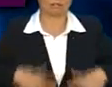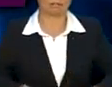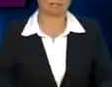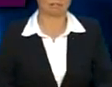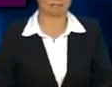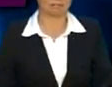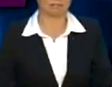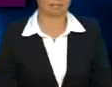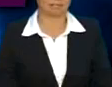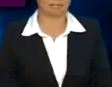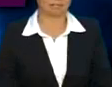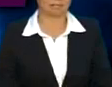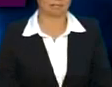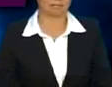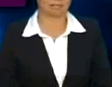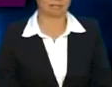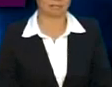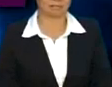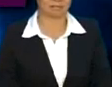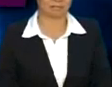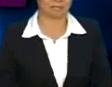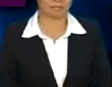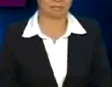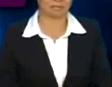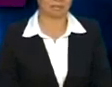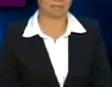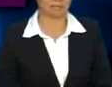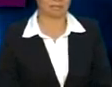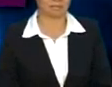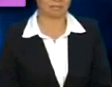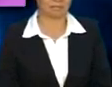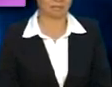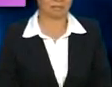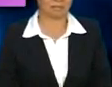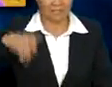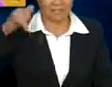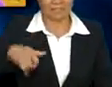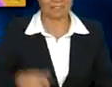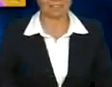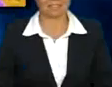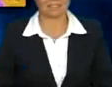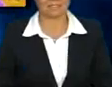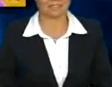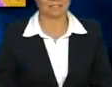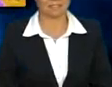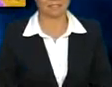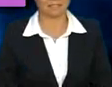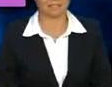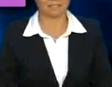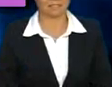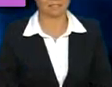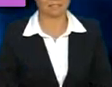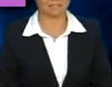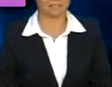Cloth. Yes.